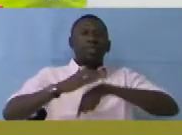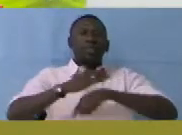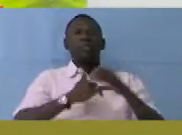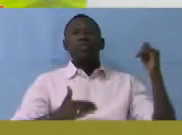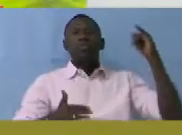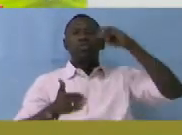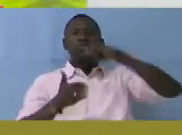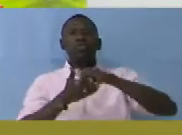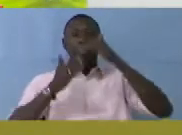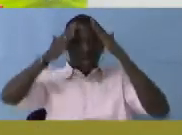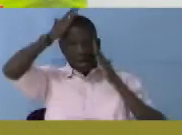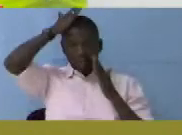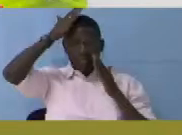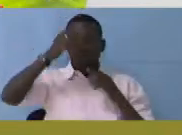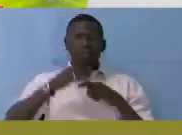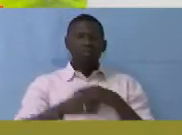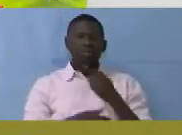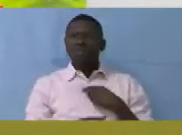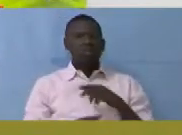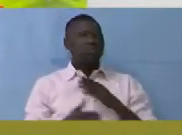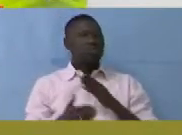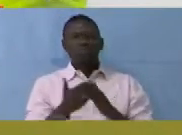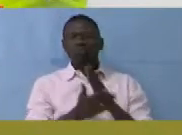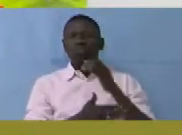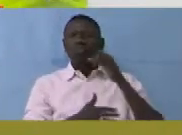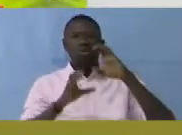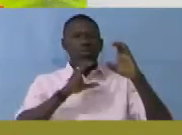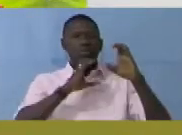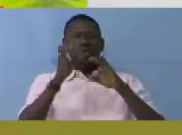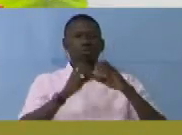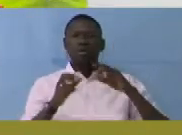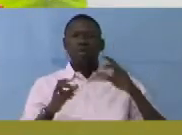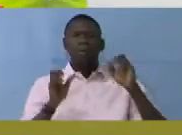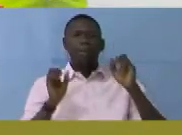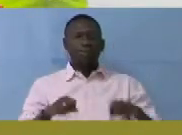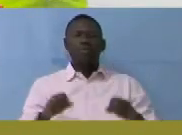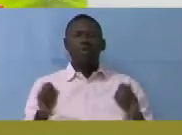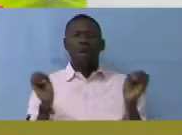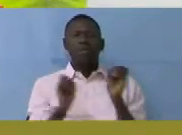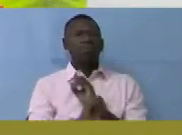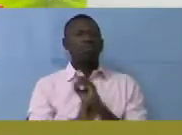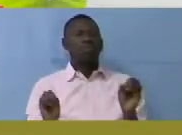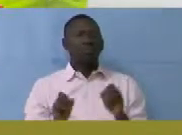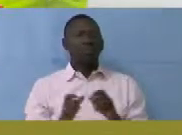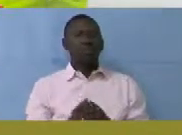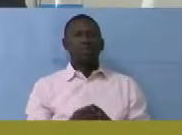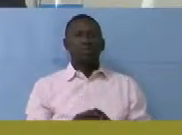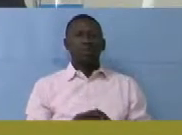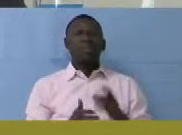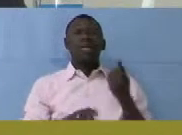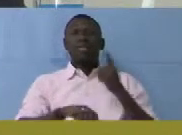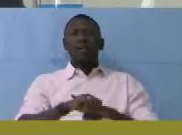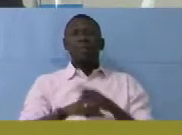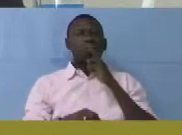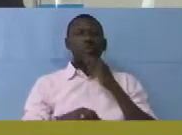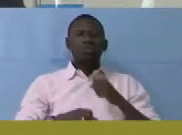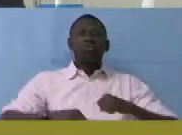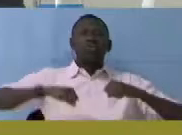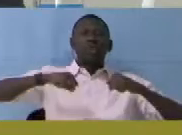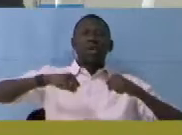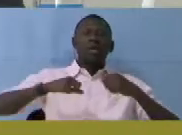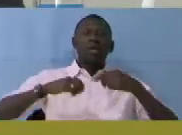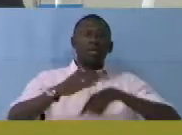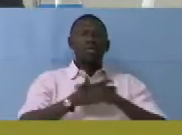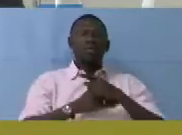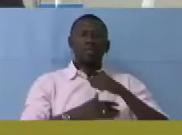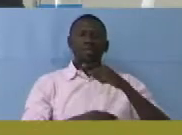Yundon. But he couldn't go through. Ala Kumandiro Mante Mantan. Who was the CO at the time? Jumala Munu CO Diwa Watolaje. That is the